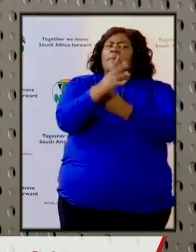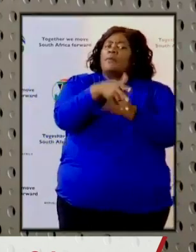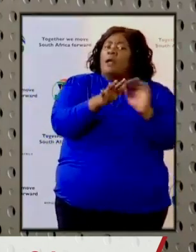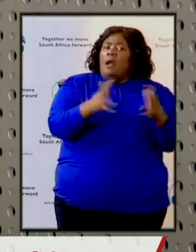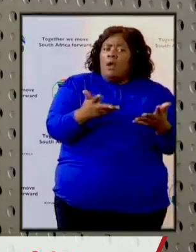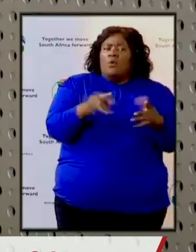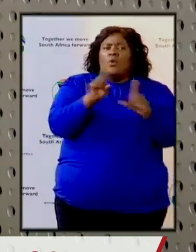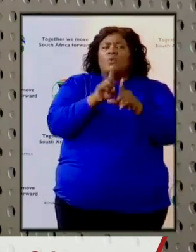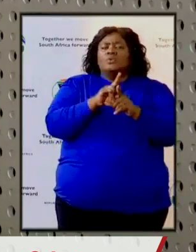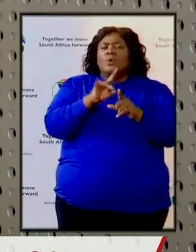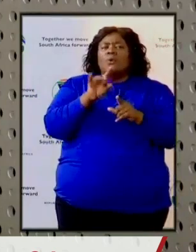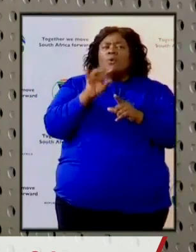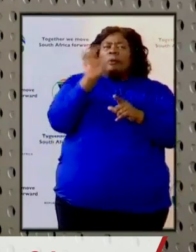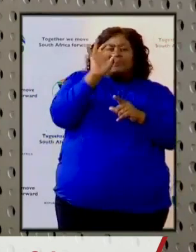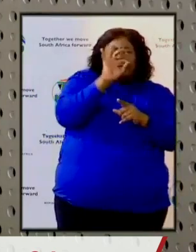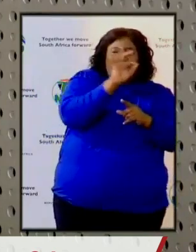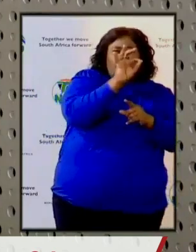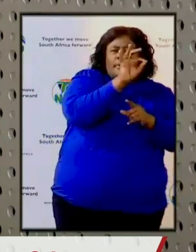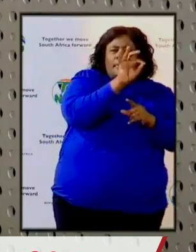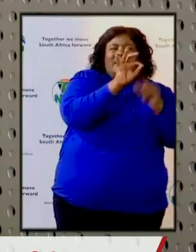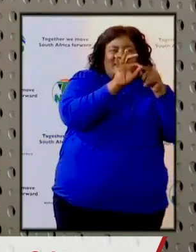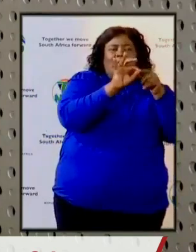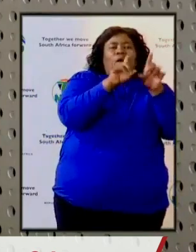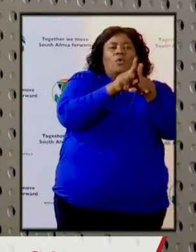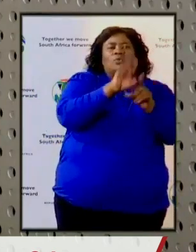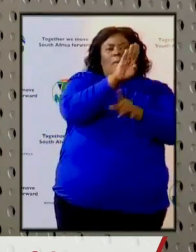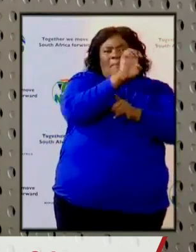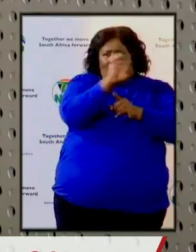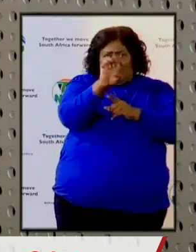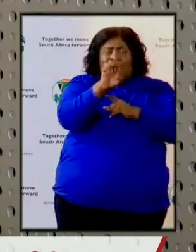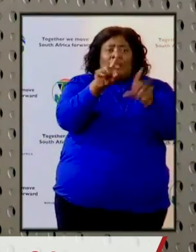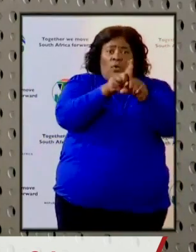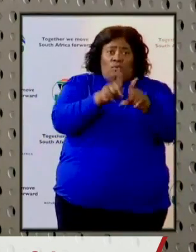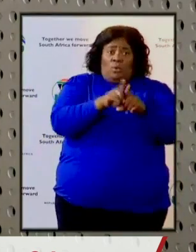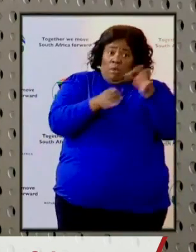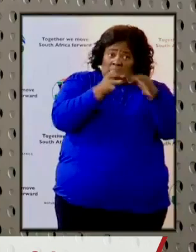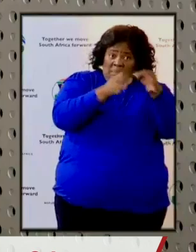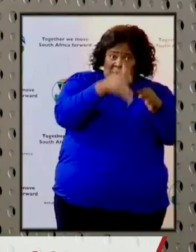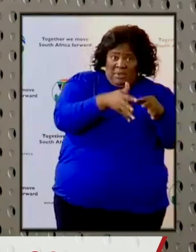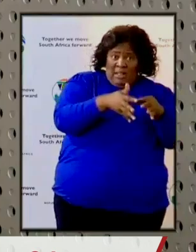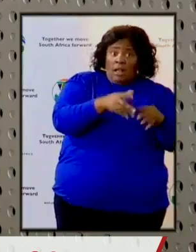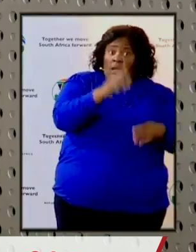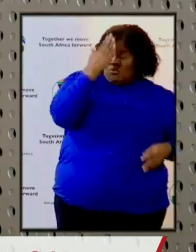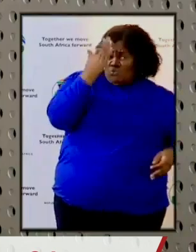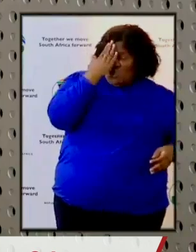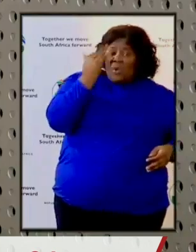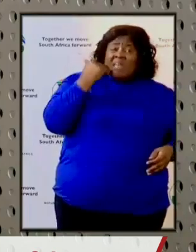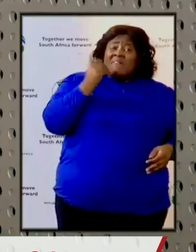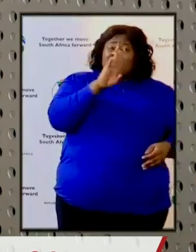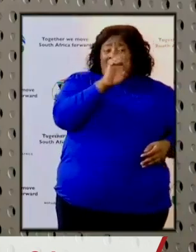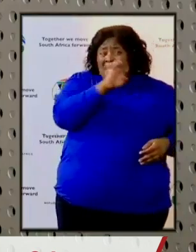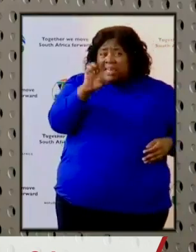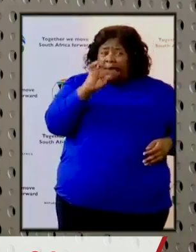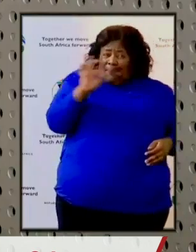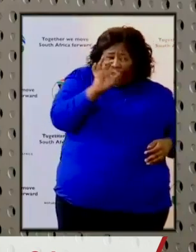i-news naye uzonaba ngalokho ngoba ningayithathi kancane i-news niyazi ukuthi i-news masingaphela ezweni singafa